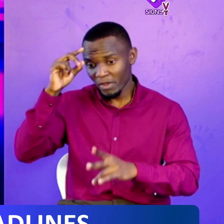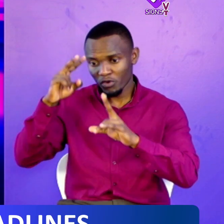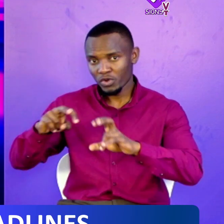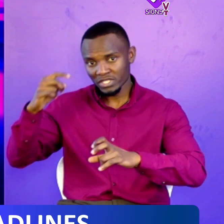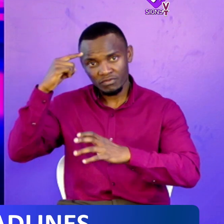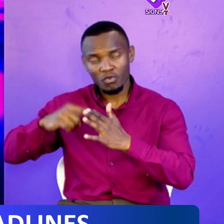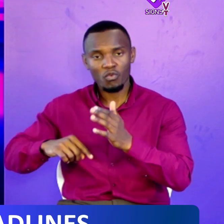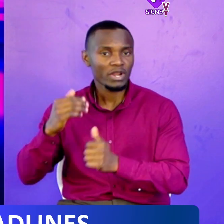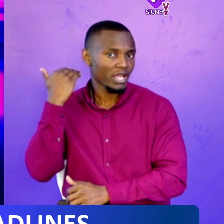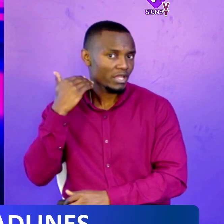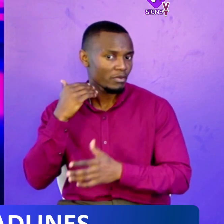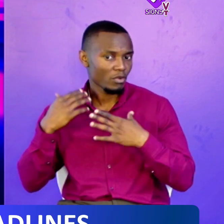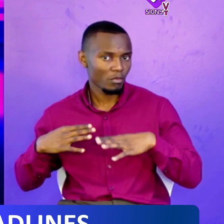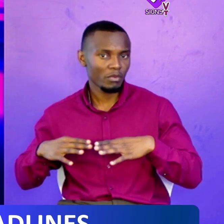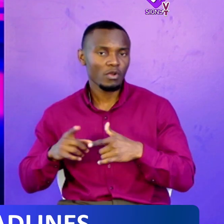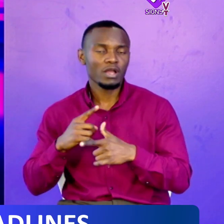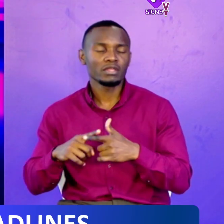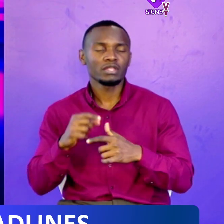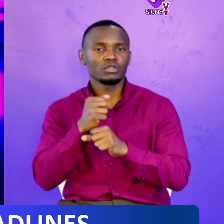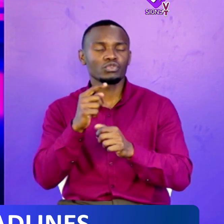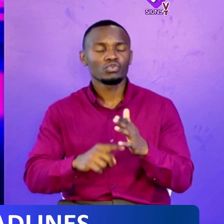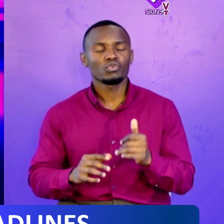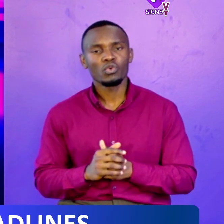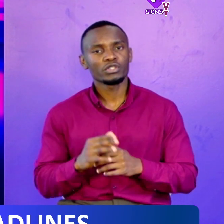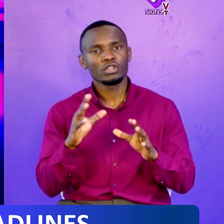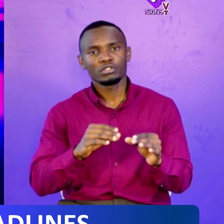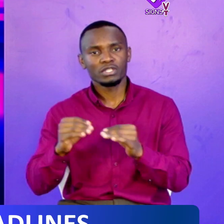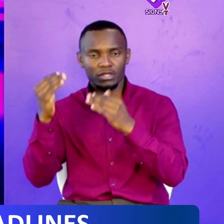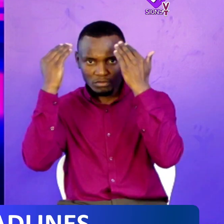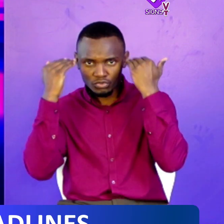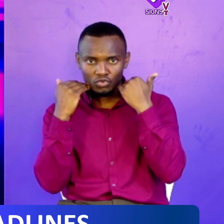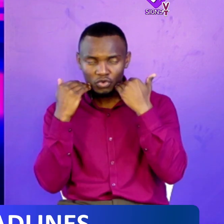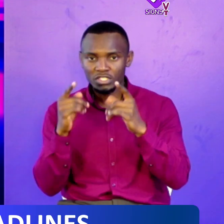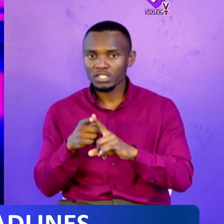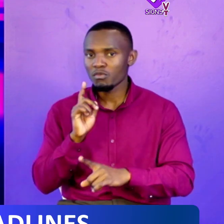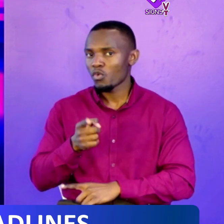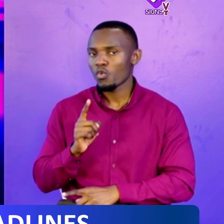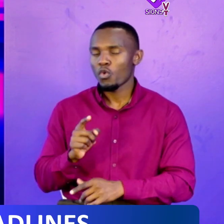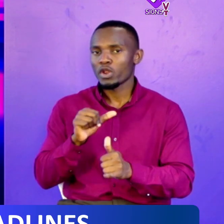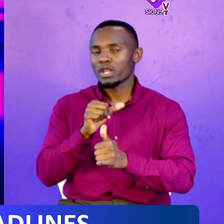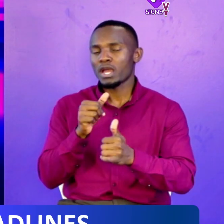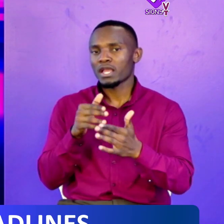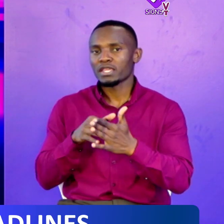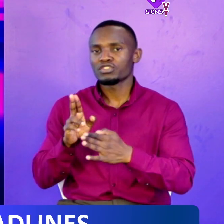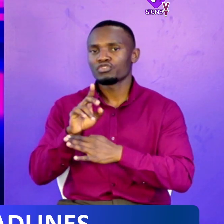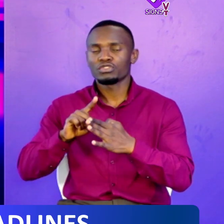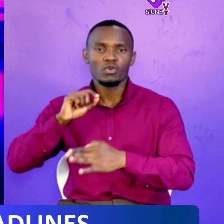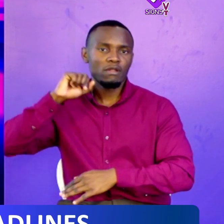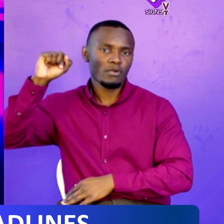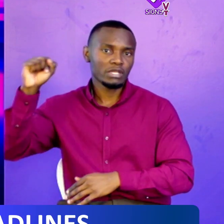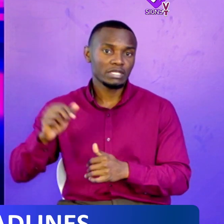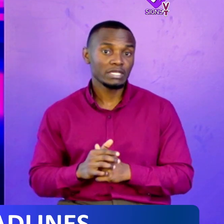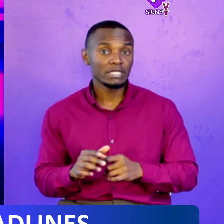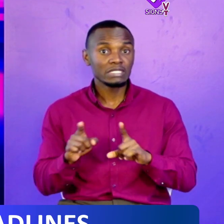international laws, a warning against politicizing the issue. Now, Murkomen, however, said that those seeking refuge will